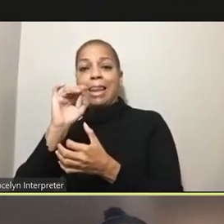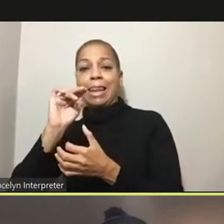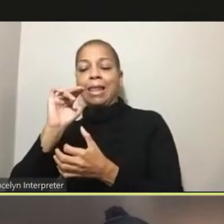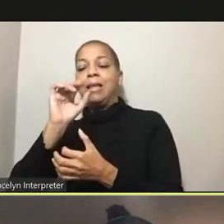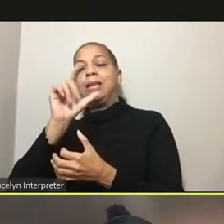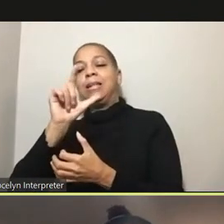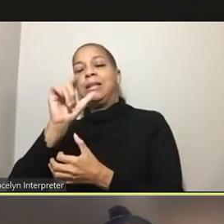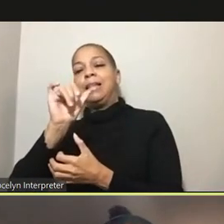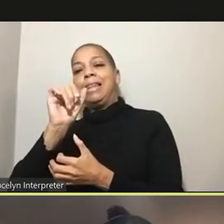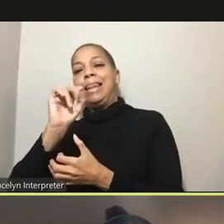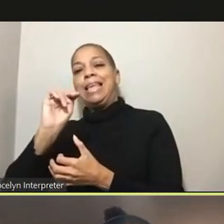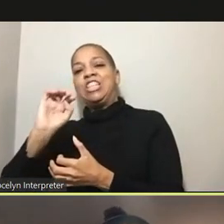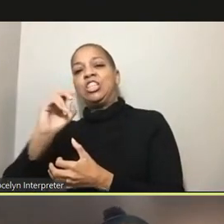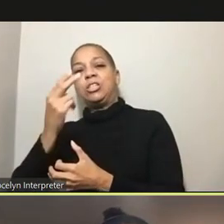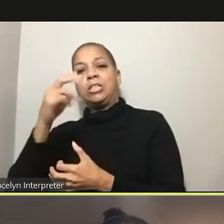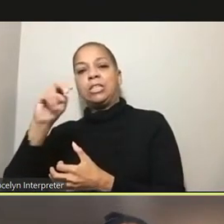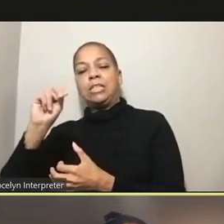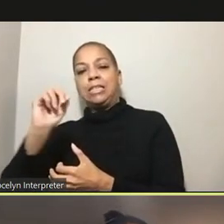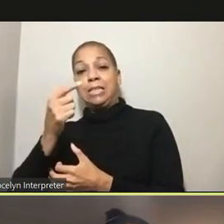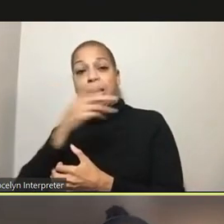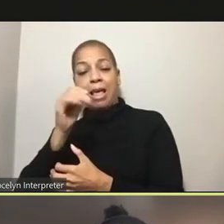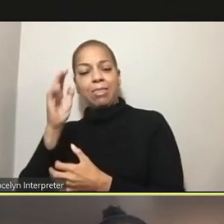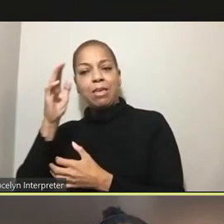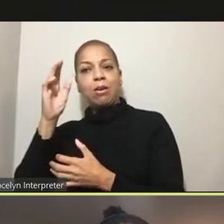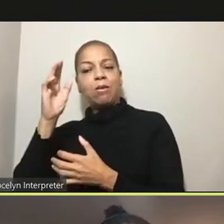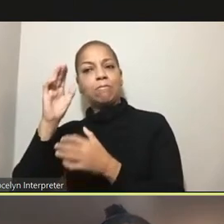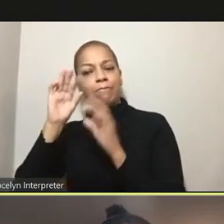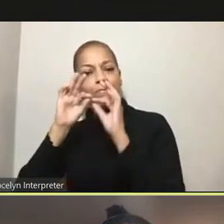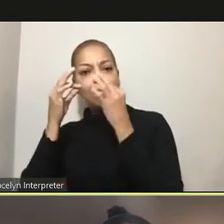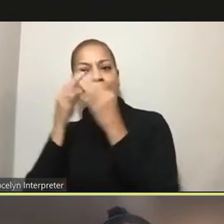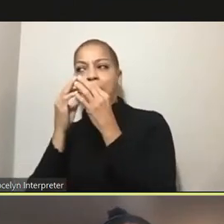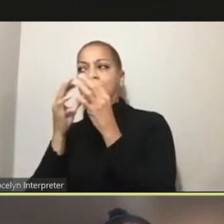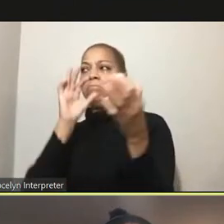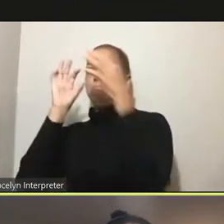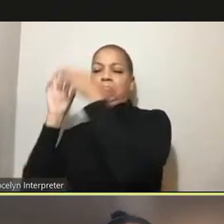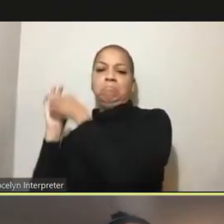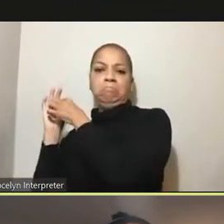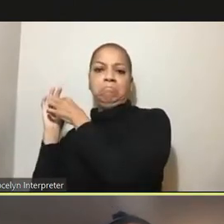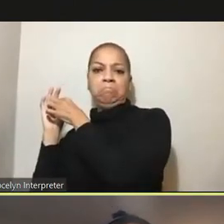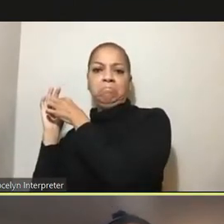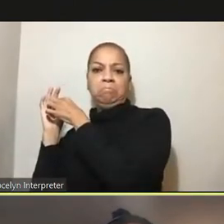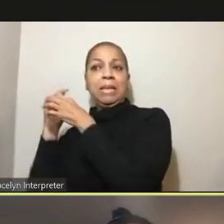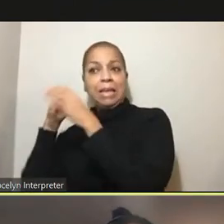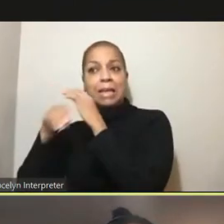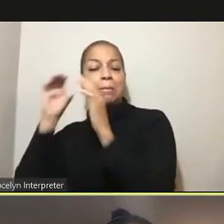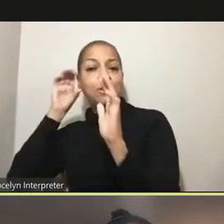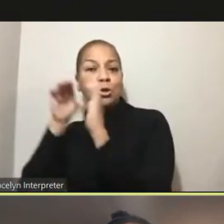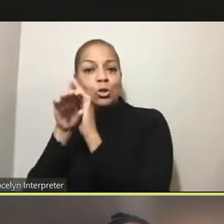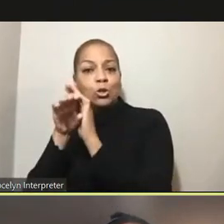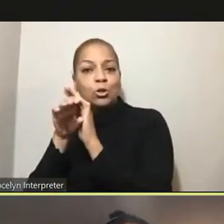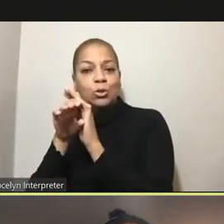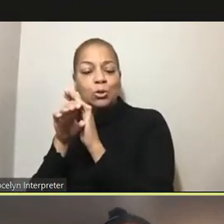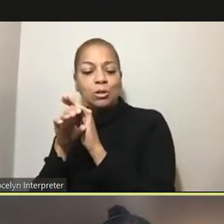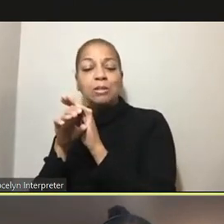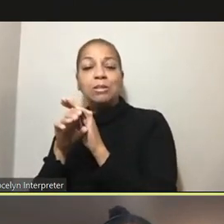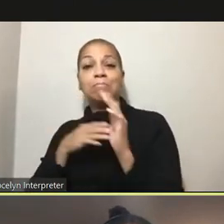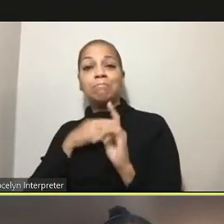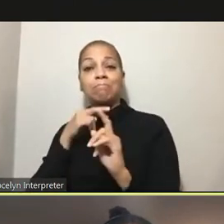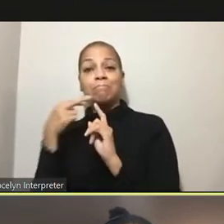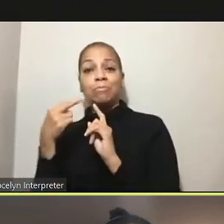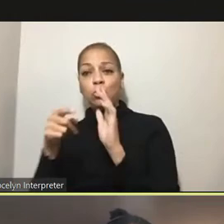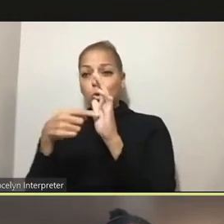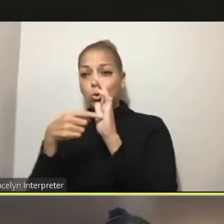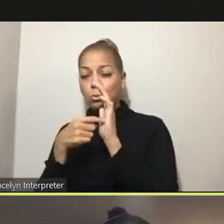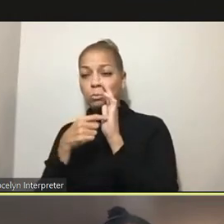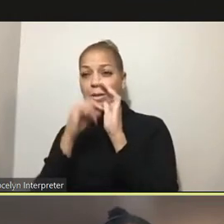are pictured inside of those images and a whole bunch of other conversations. So that's where I'm sitting when you show me an image